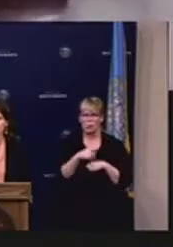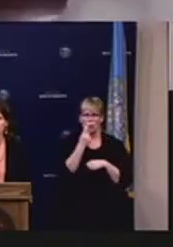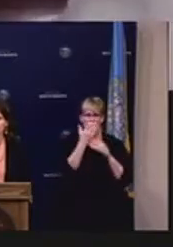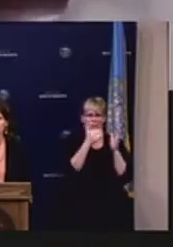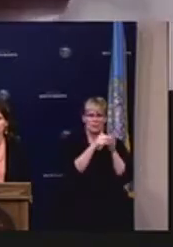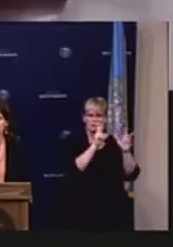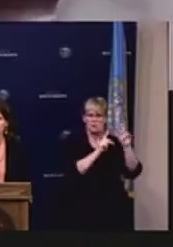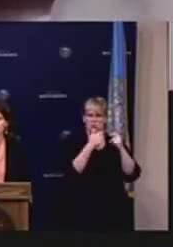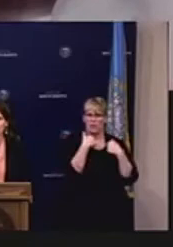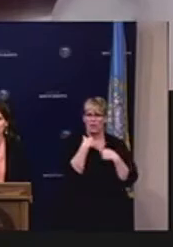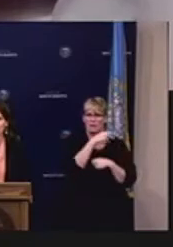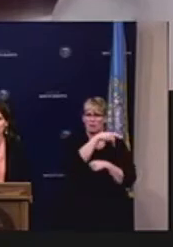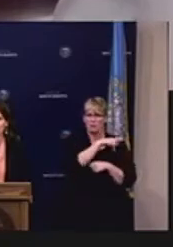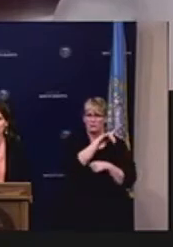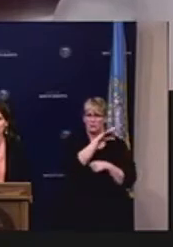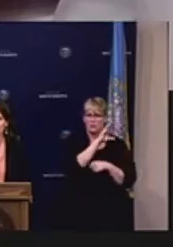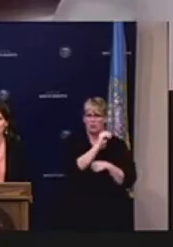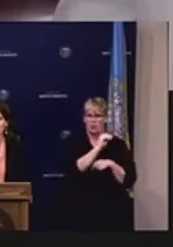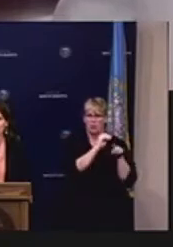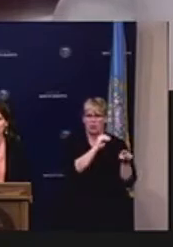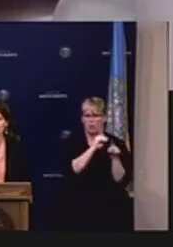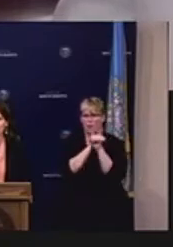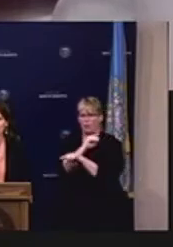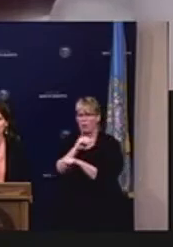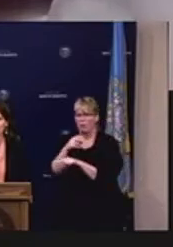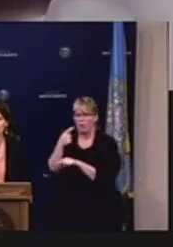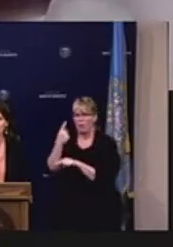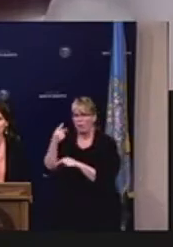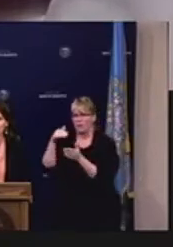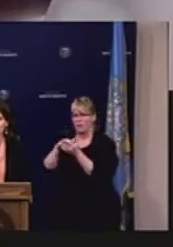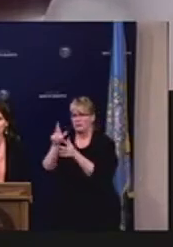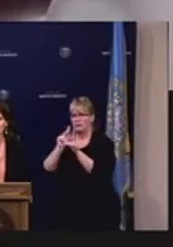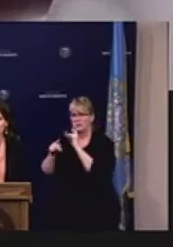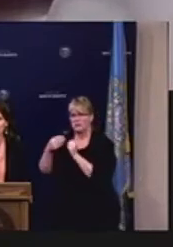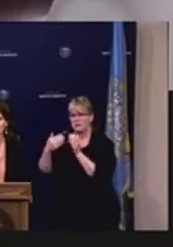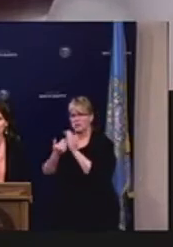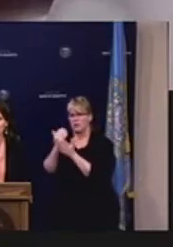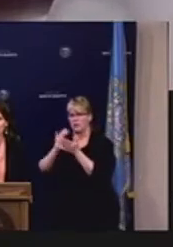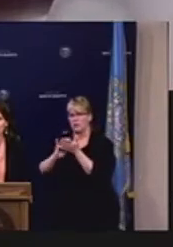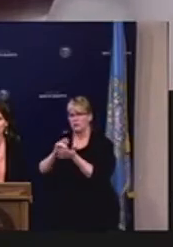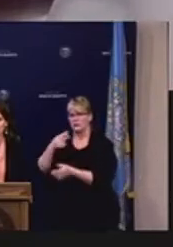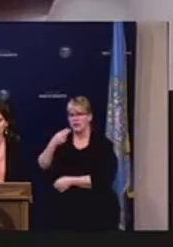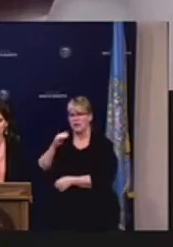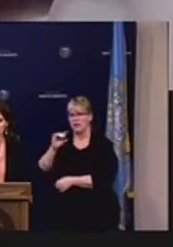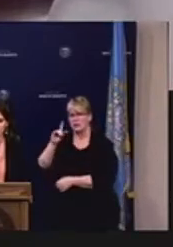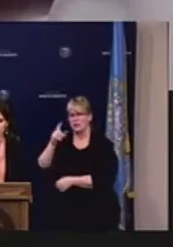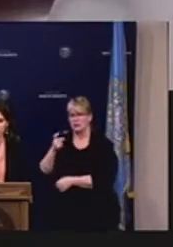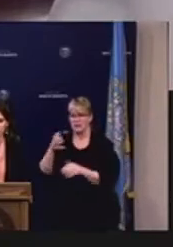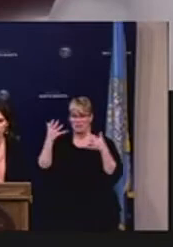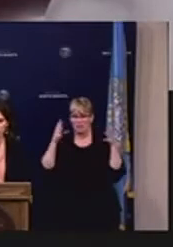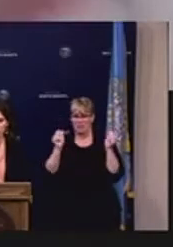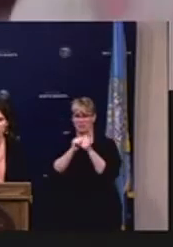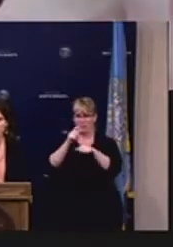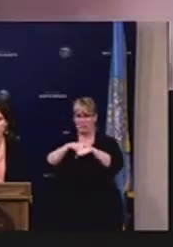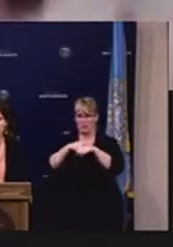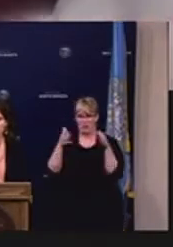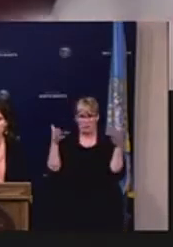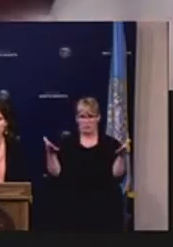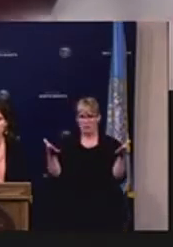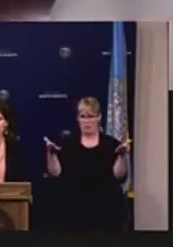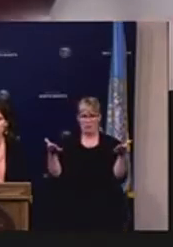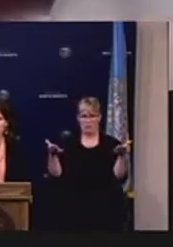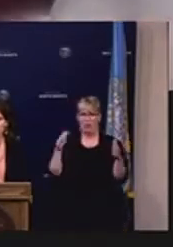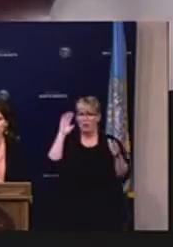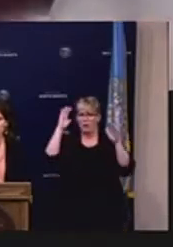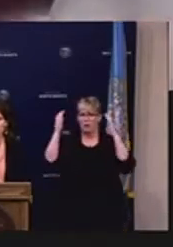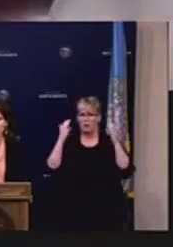We'll give 1,000 people the hydroxychloroquine. At the end of the time period, we'll be able to tell, did the